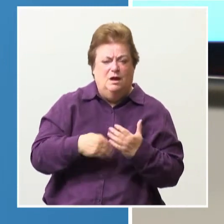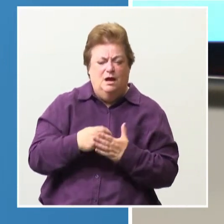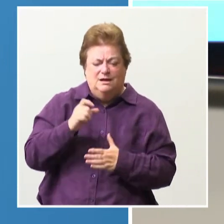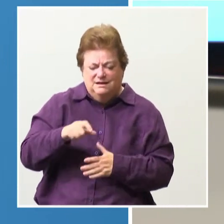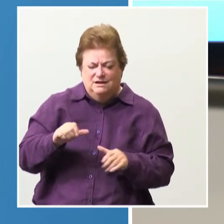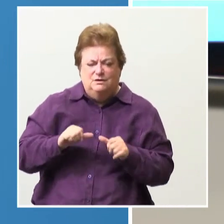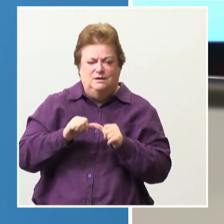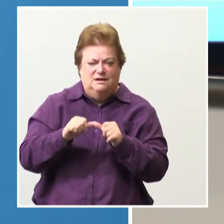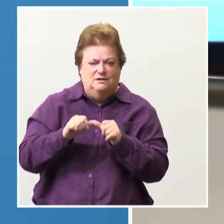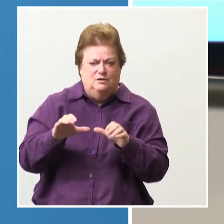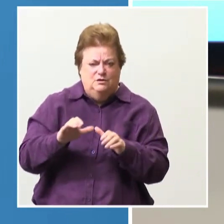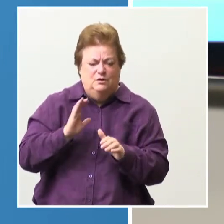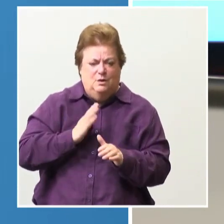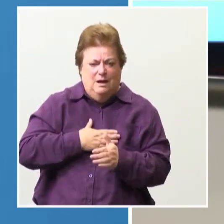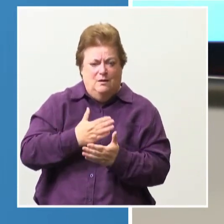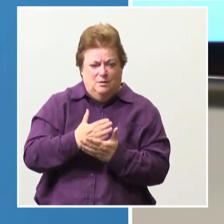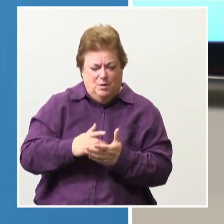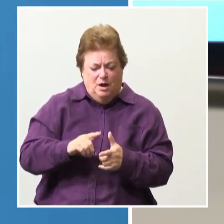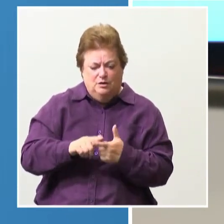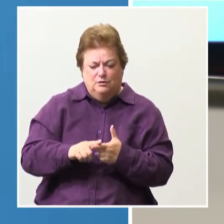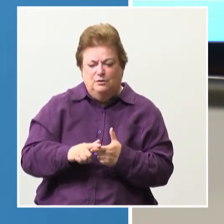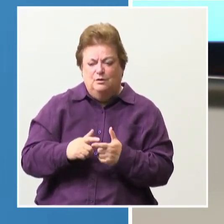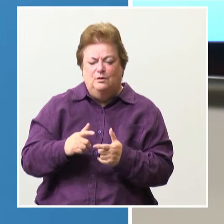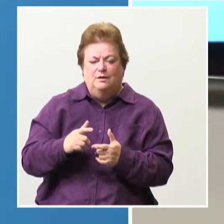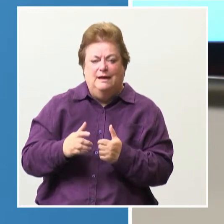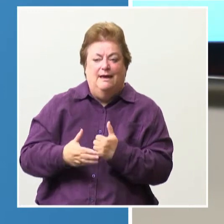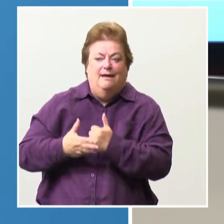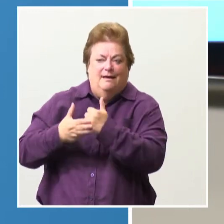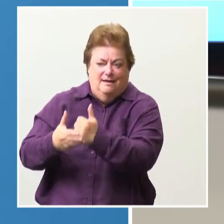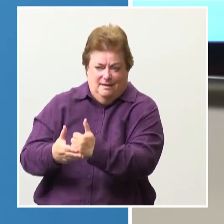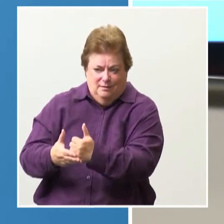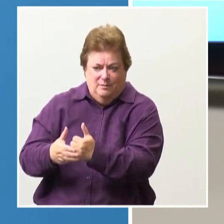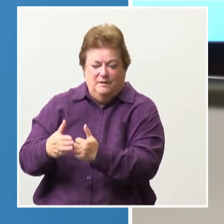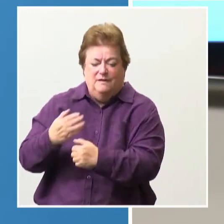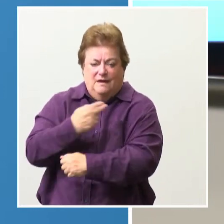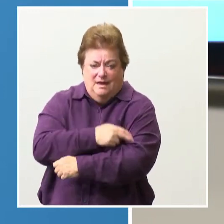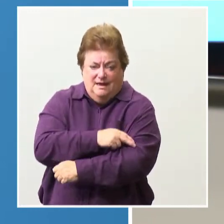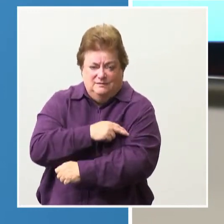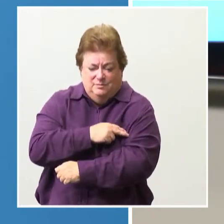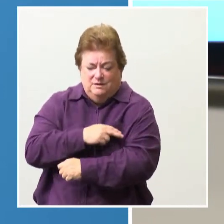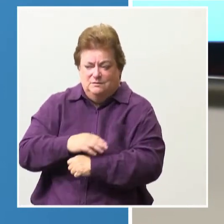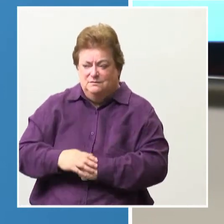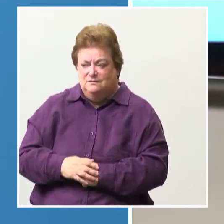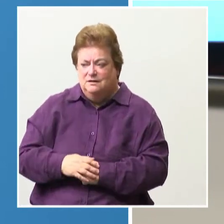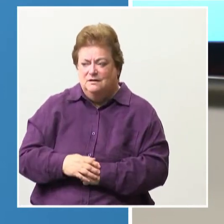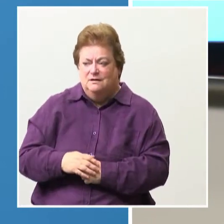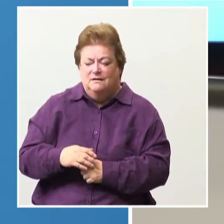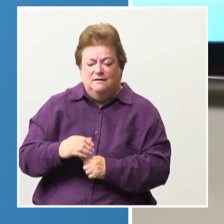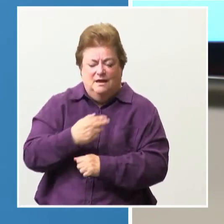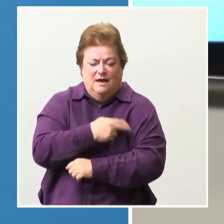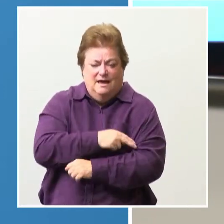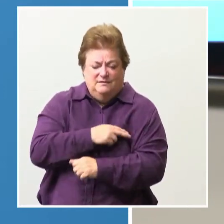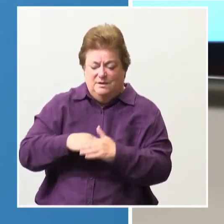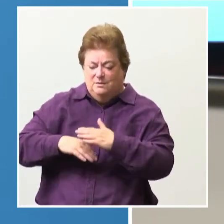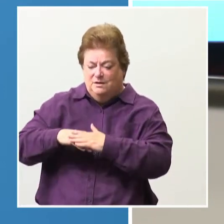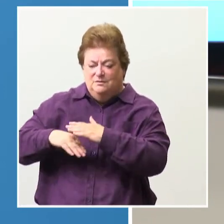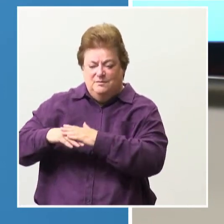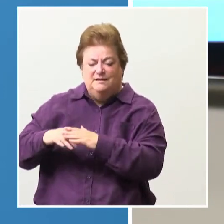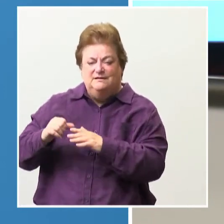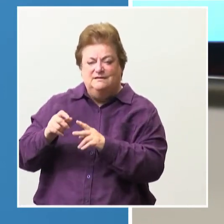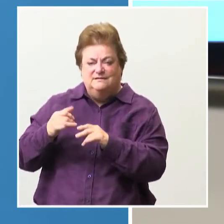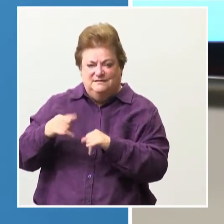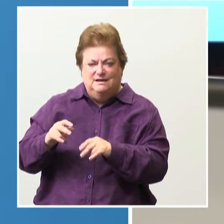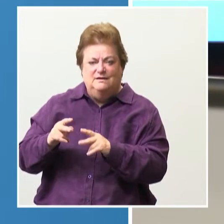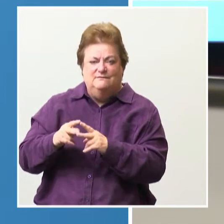our part to help alleviate stress on our healthcare system. Local hospital capacity continues to be very